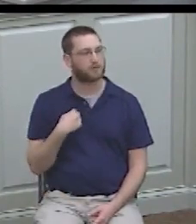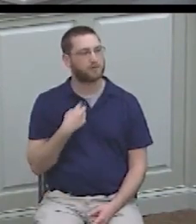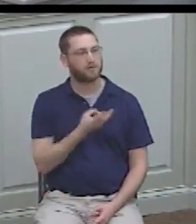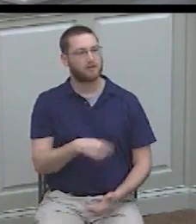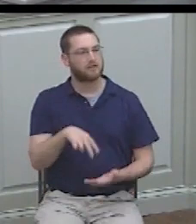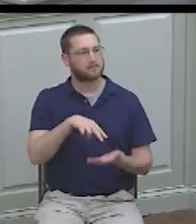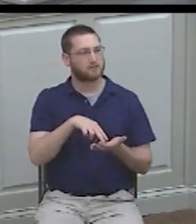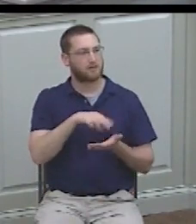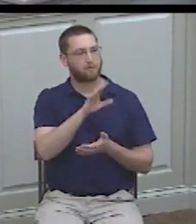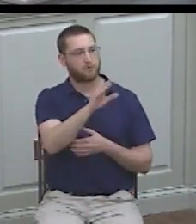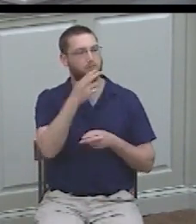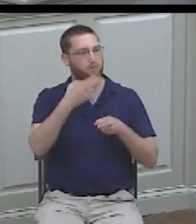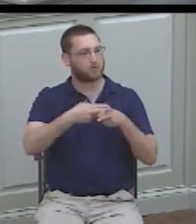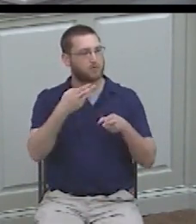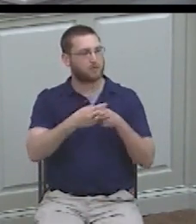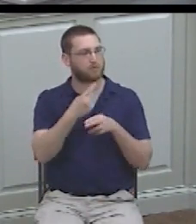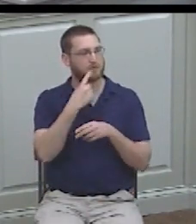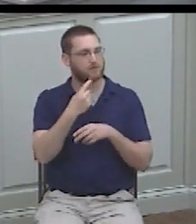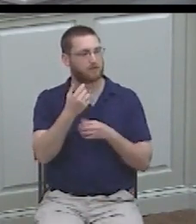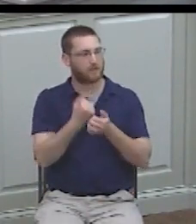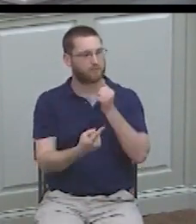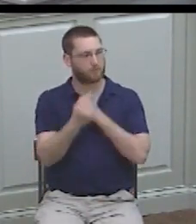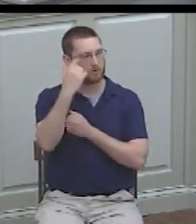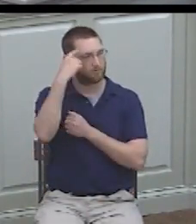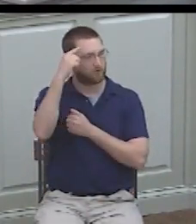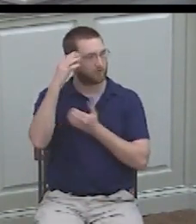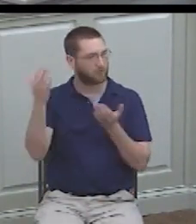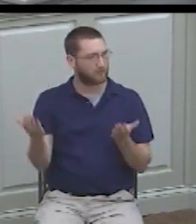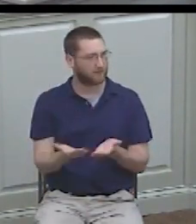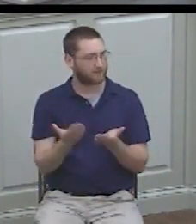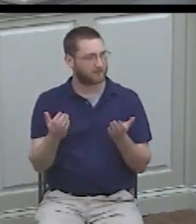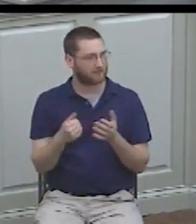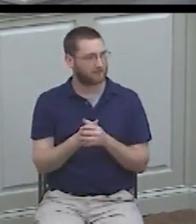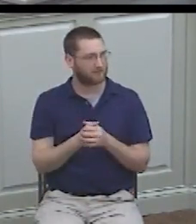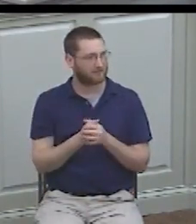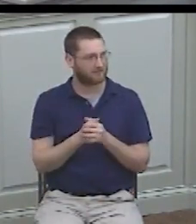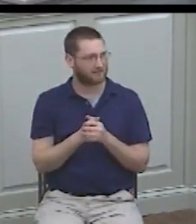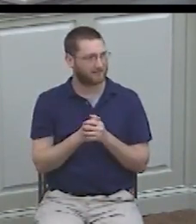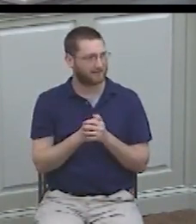stand up, give your name, and tell everybody why you're here.